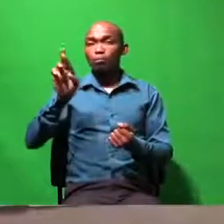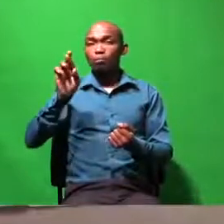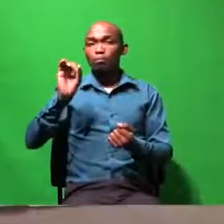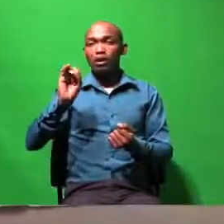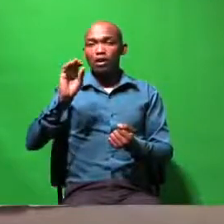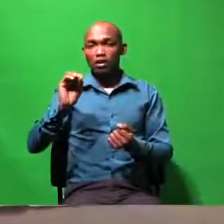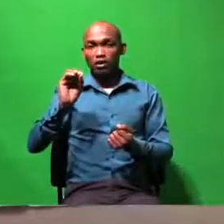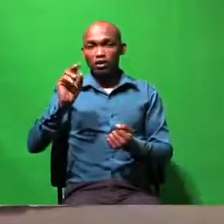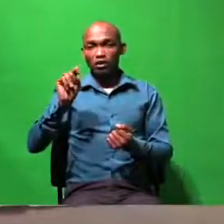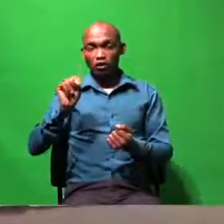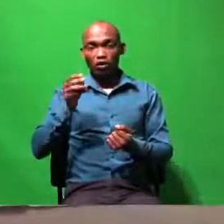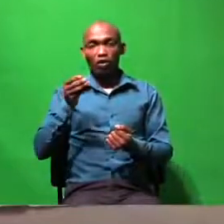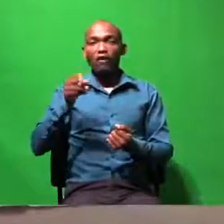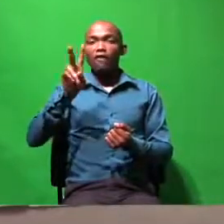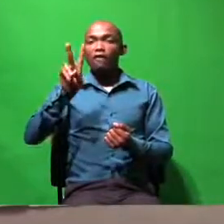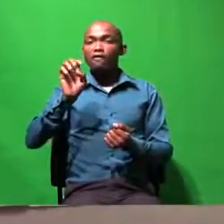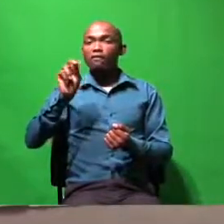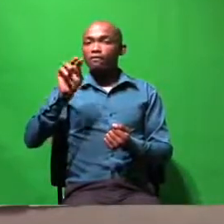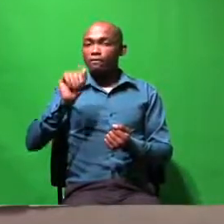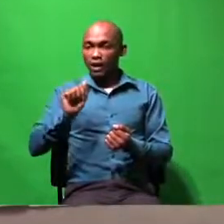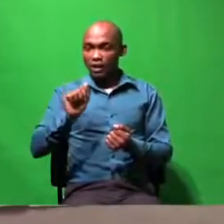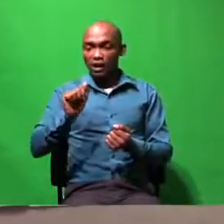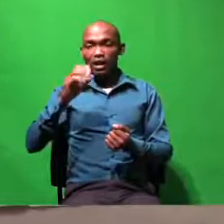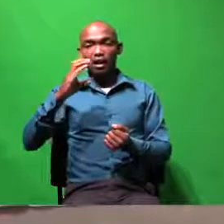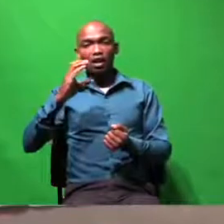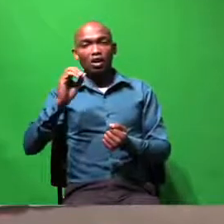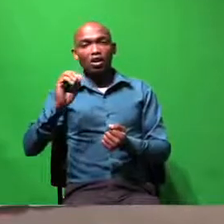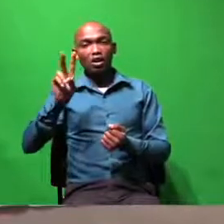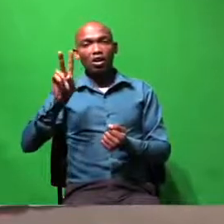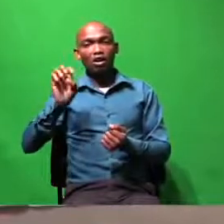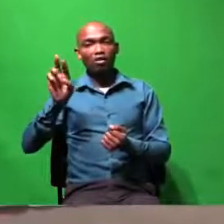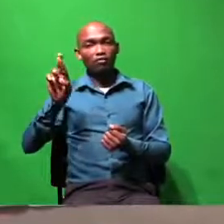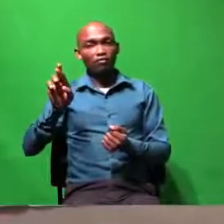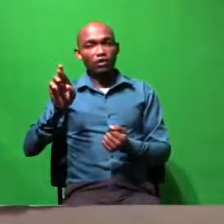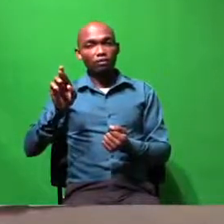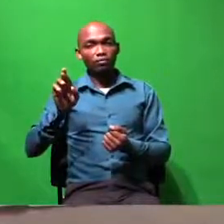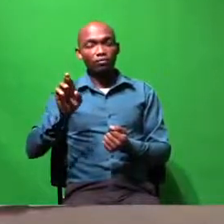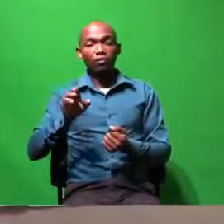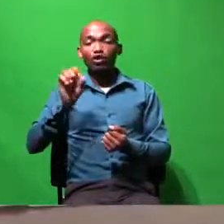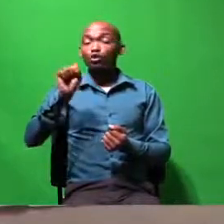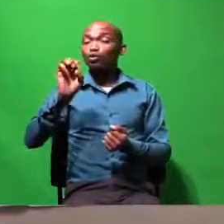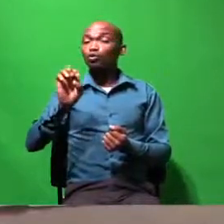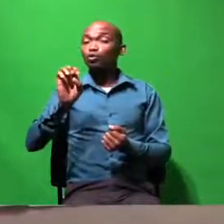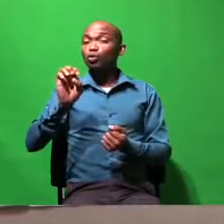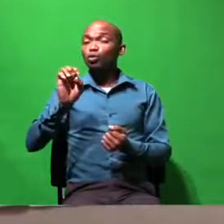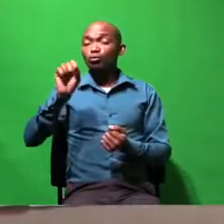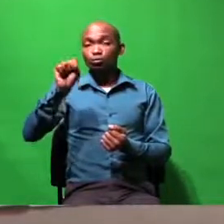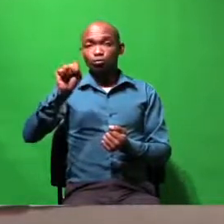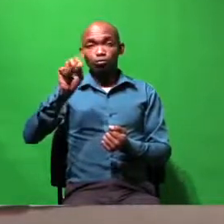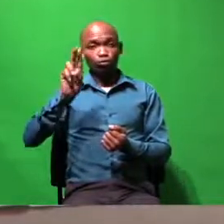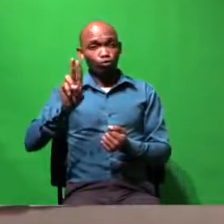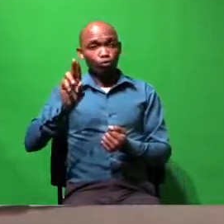cava. And you should know that we have two kinds of vena cava. Superior vena cava, as well we